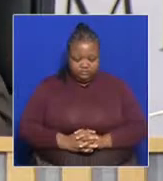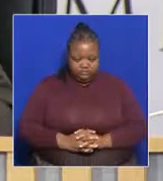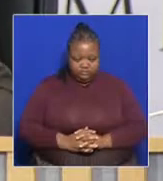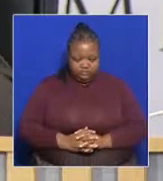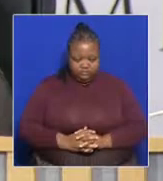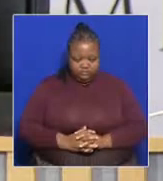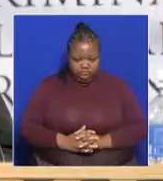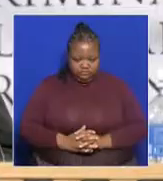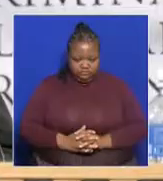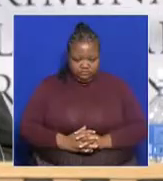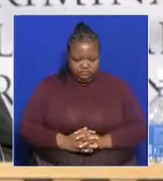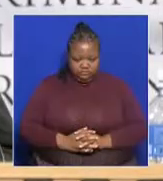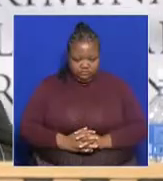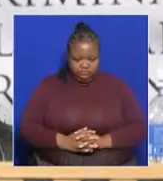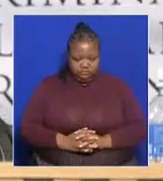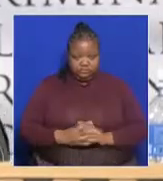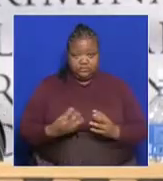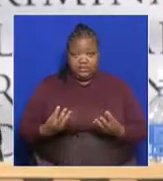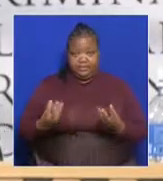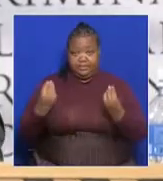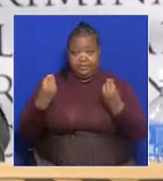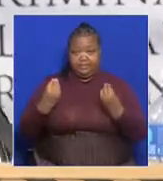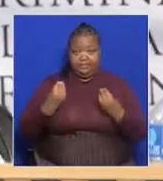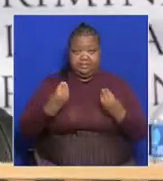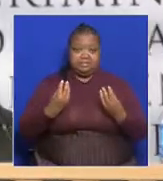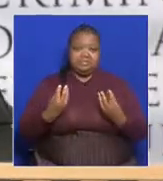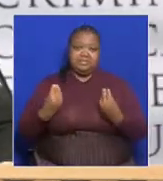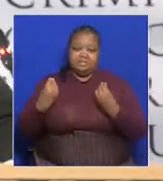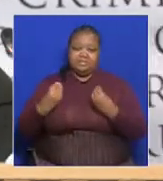Got it. Have you located it? Yes.